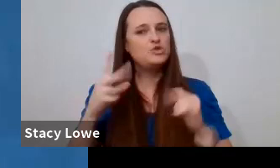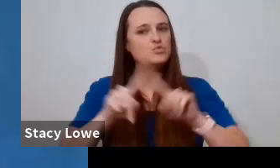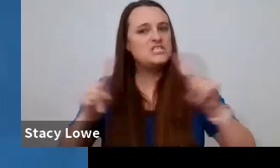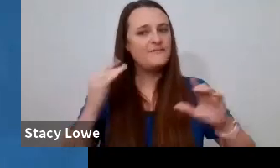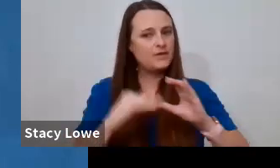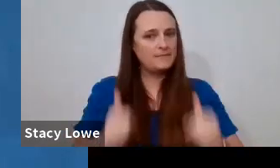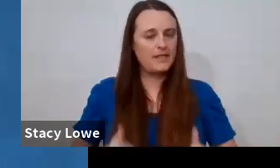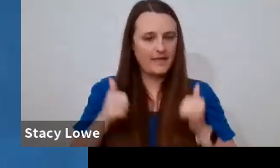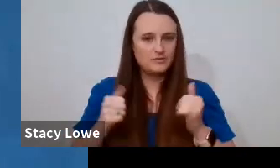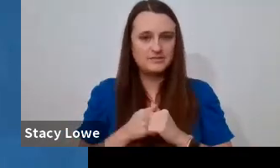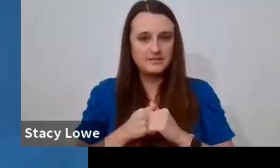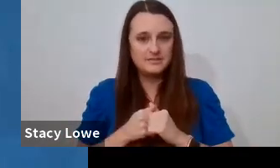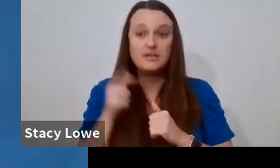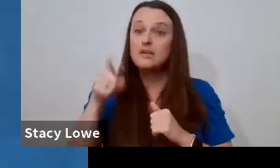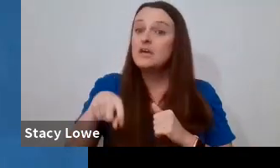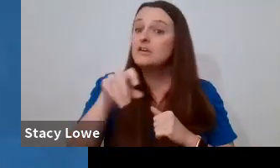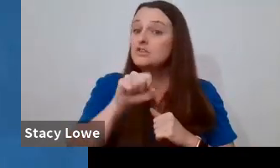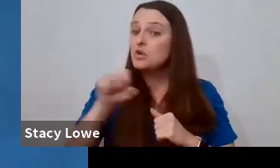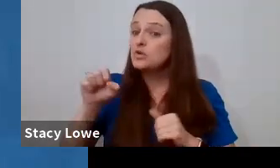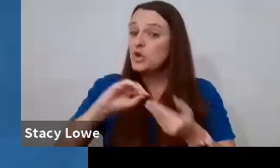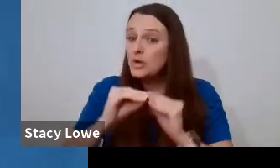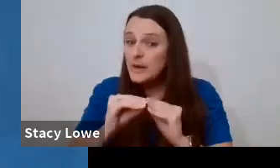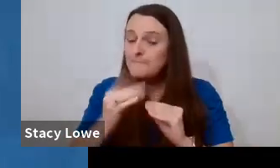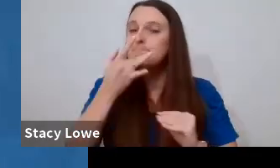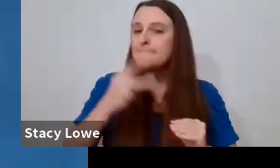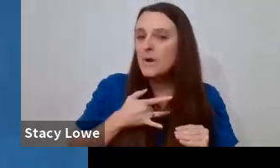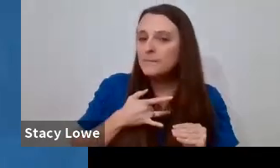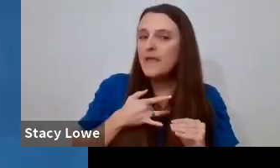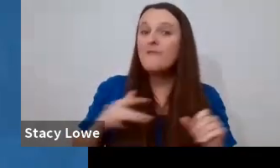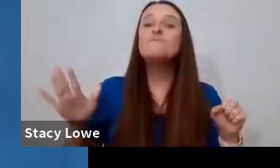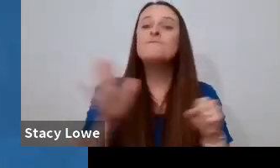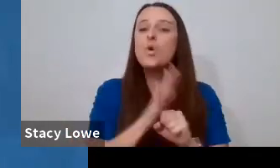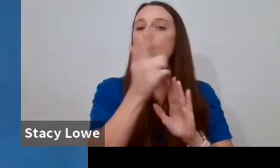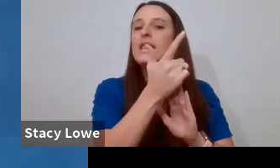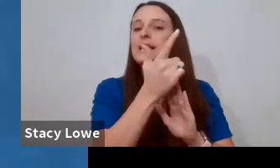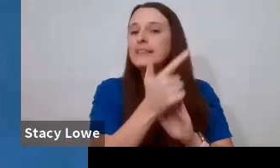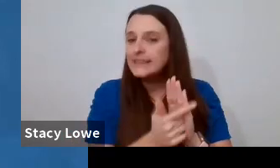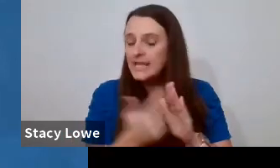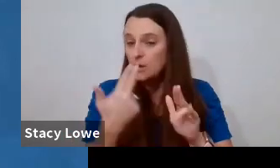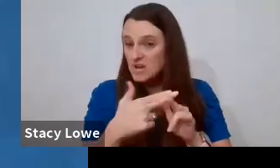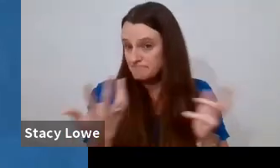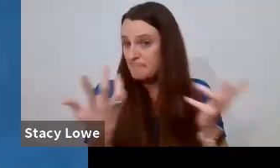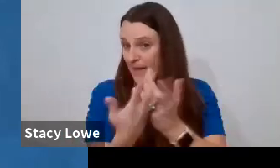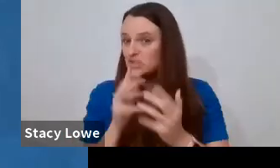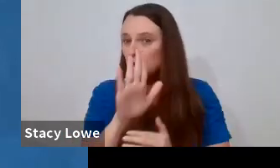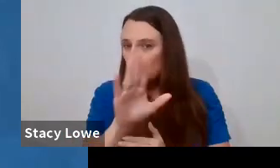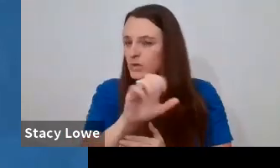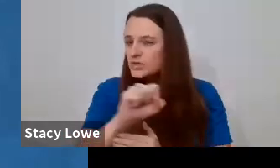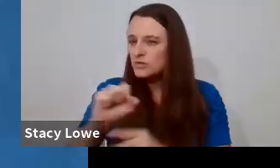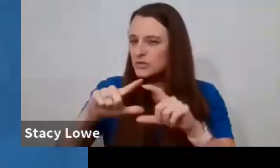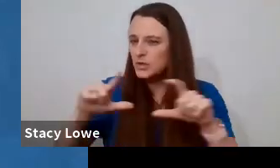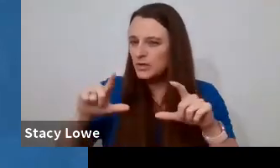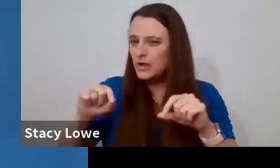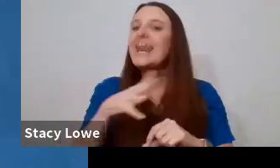security numbers, birthdays, full legal name as it is on your social security card, and address